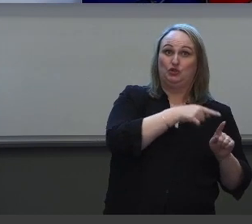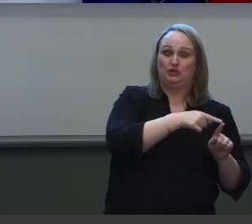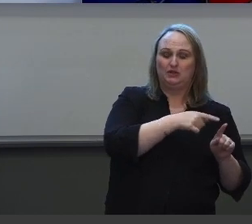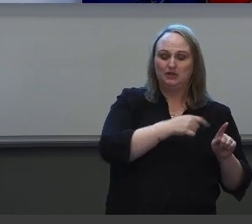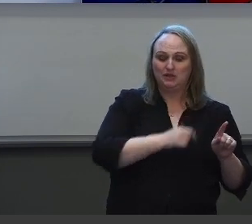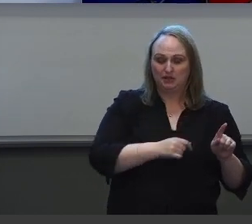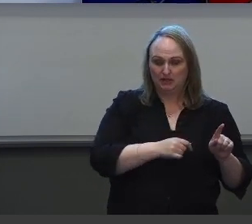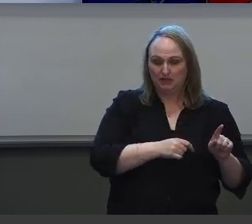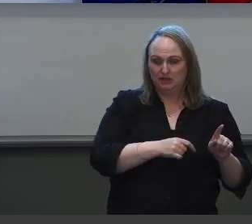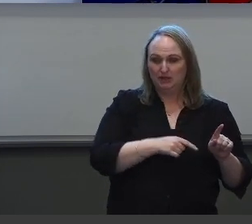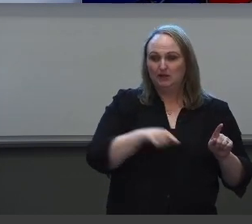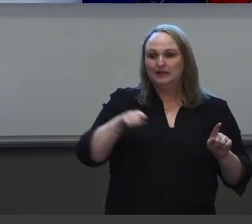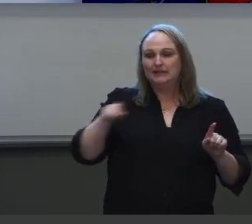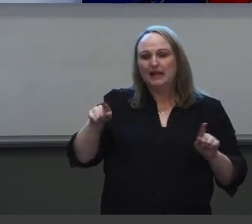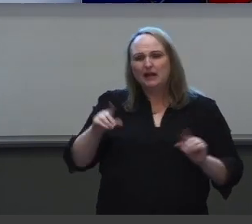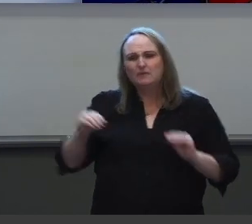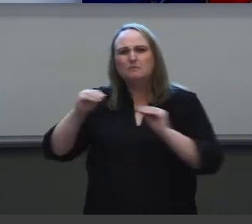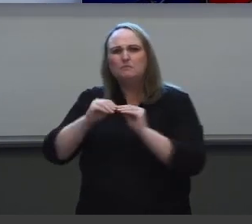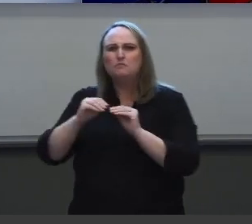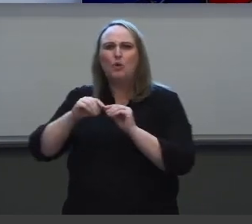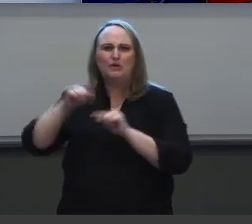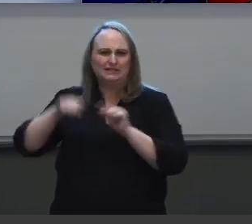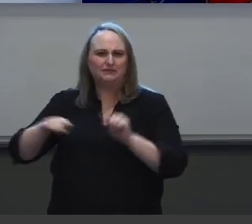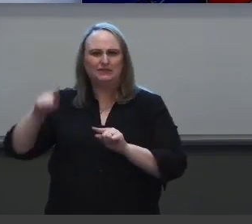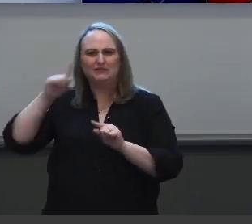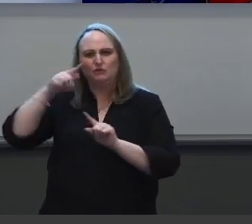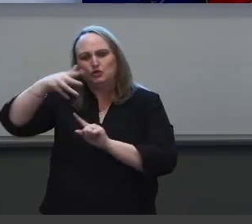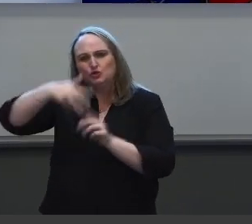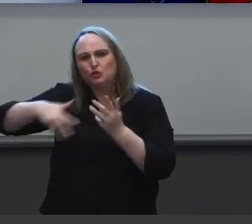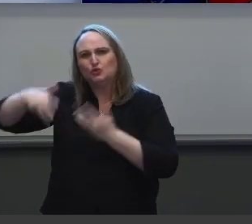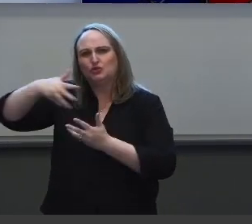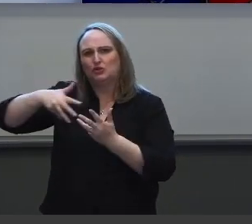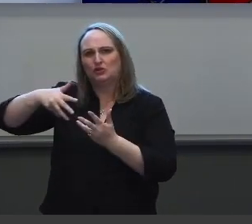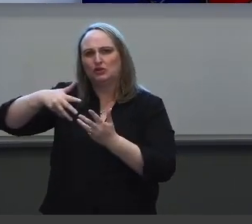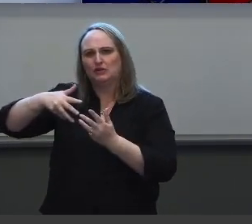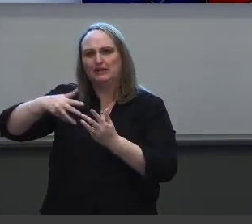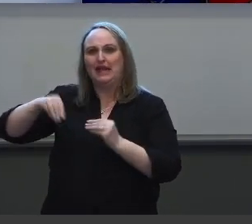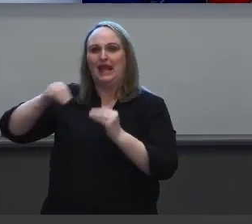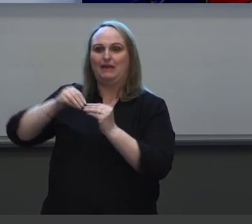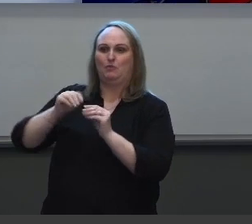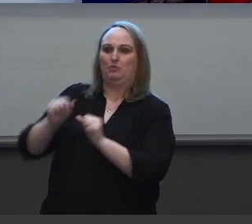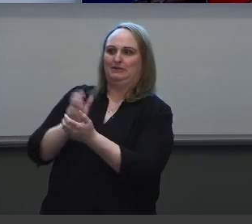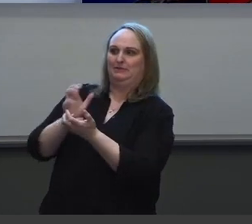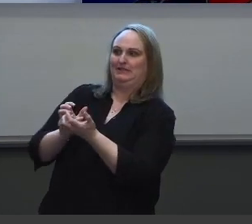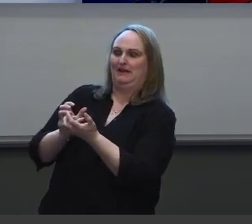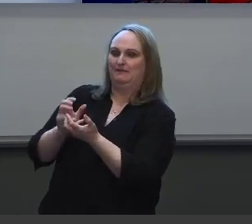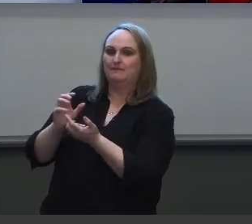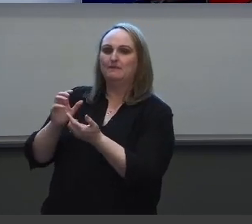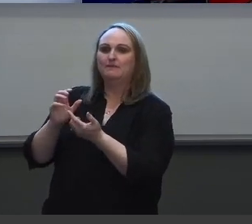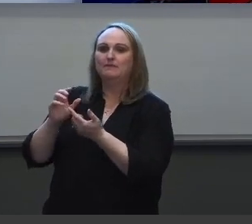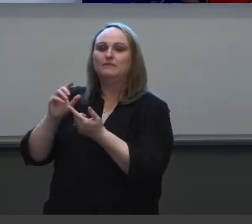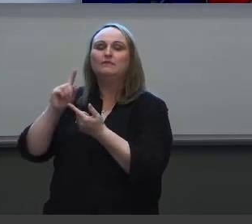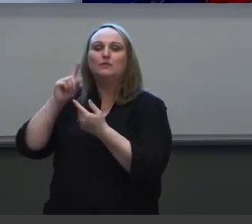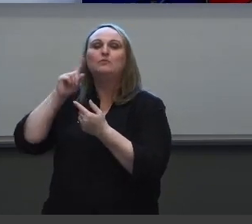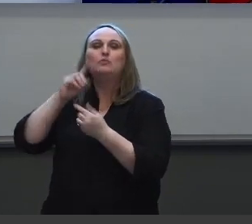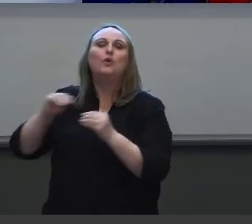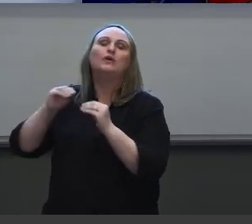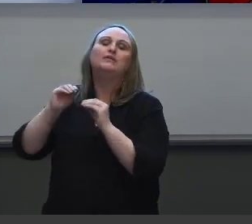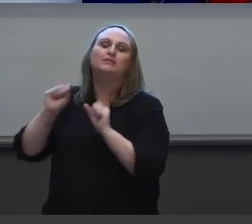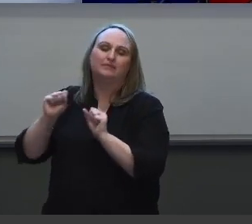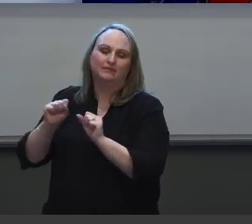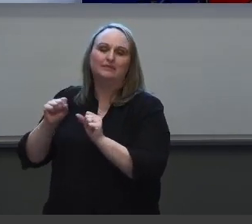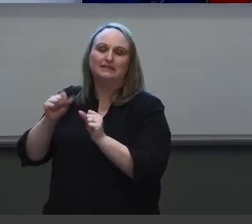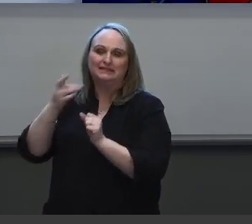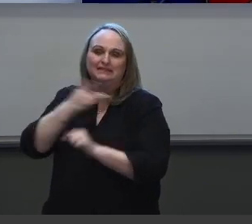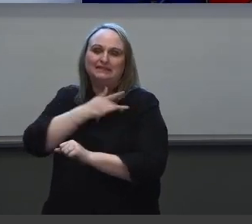see more differences in the social domain with more adaptive attention and anxiety processes.